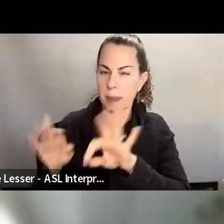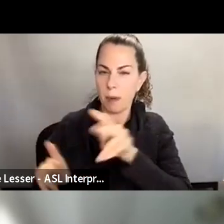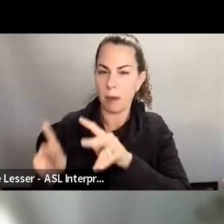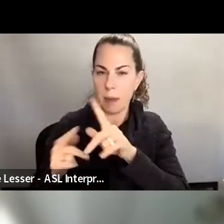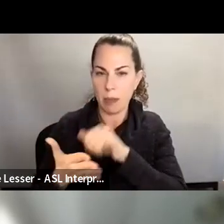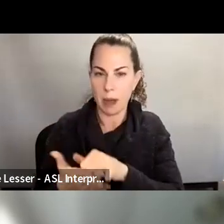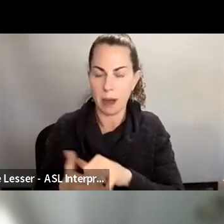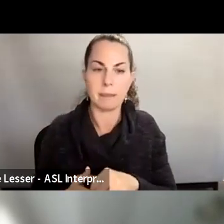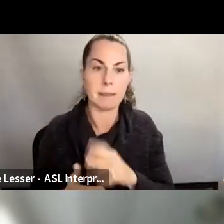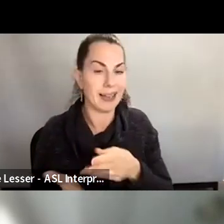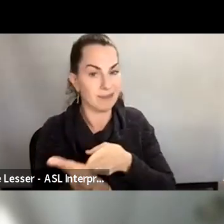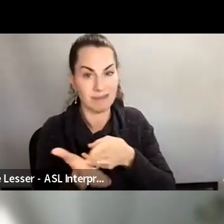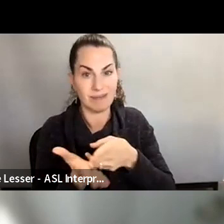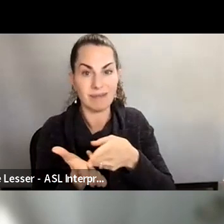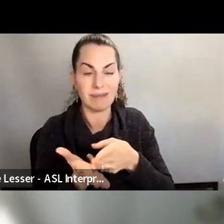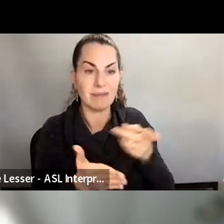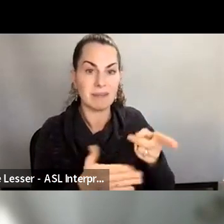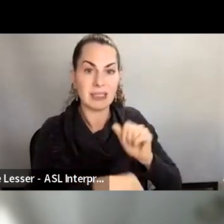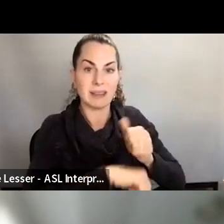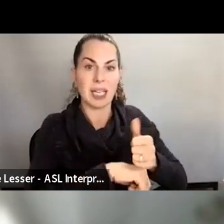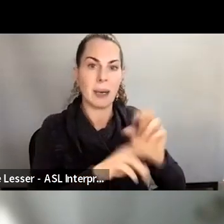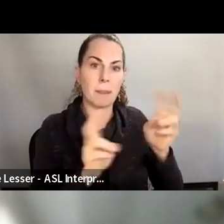And in all honesty, once he set the tone,